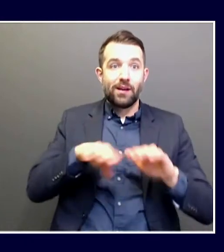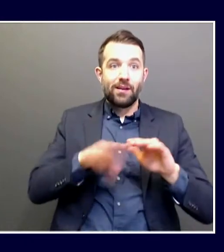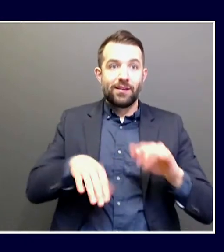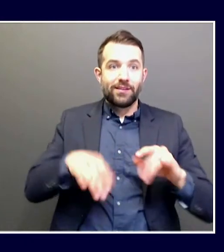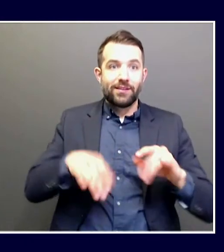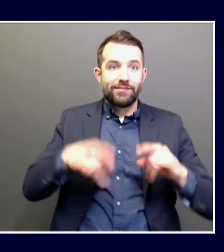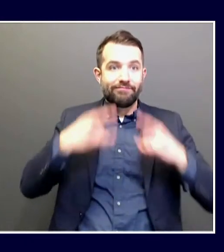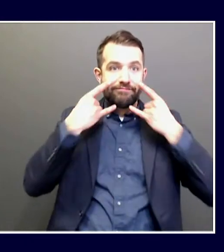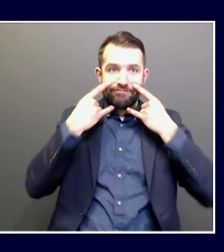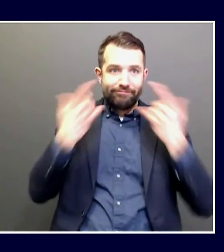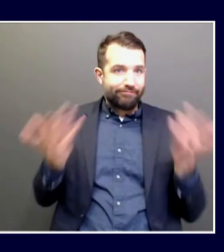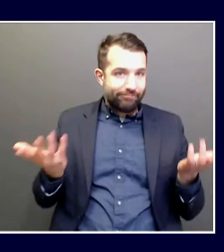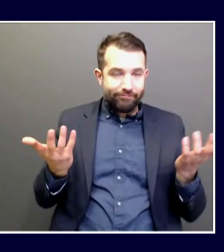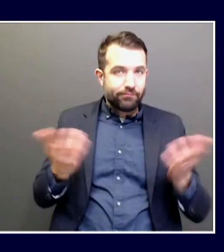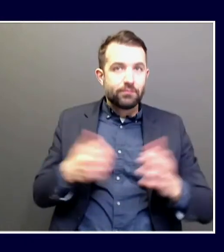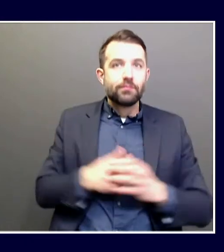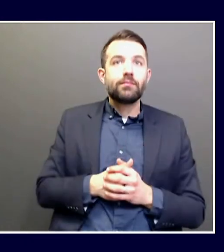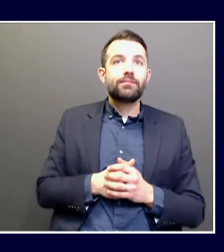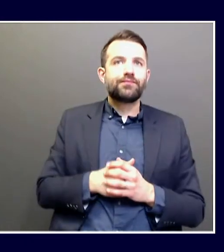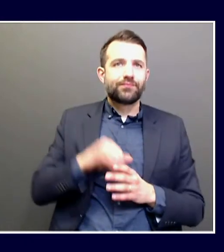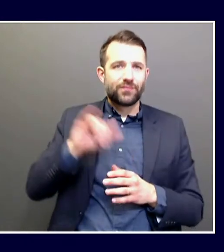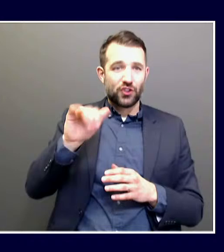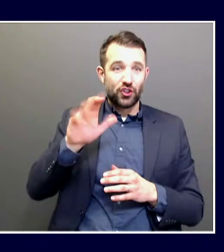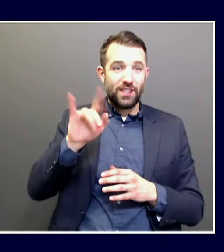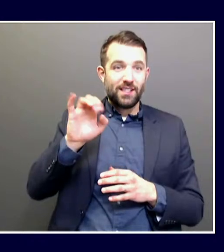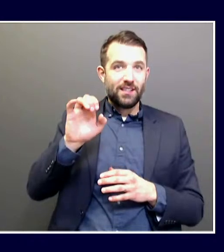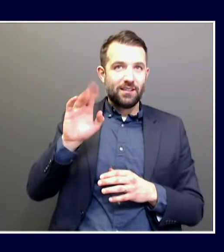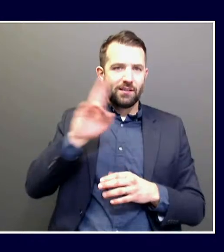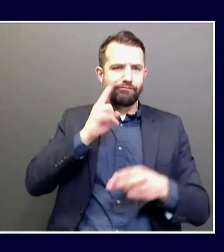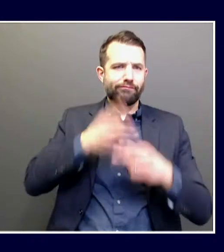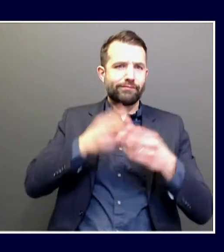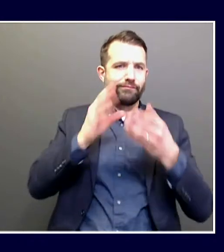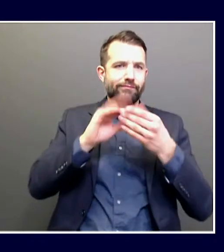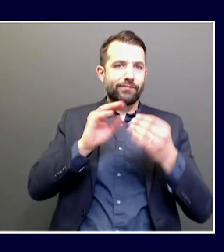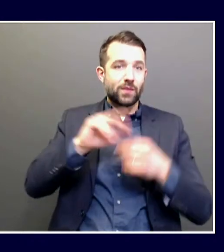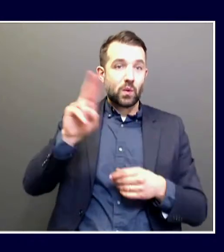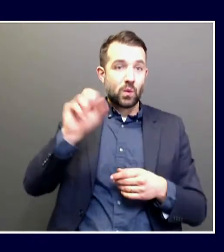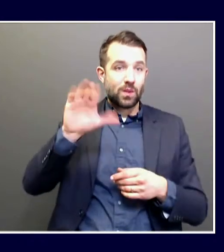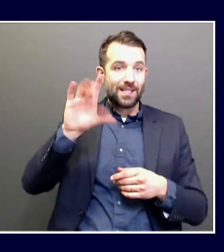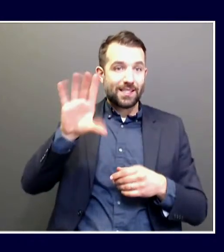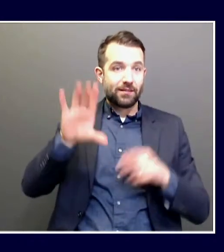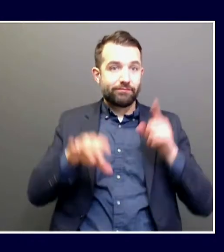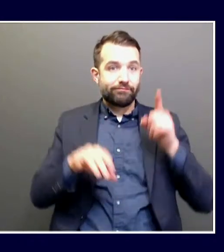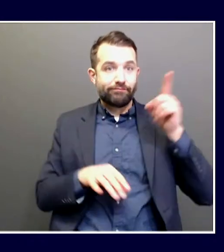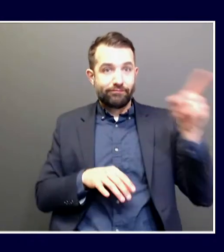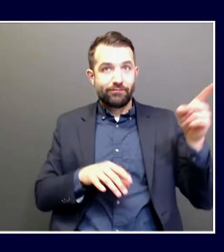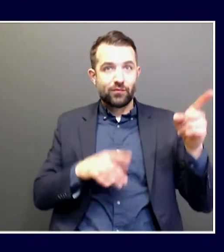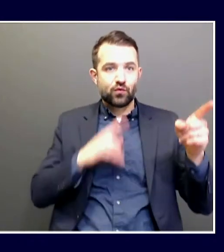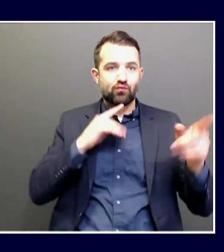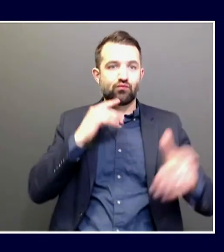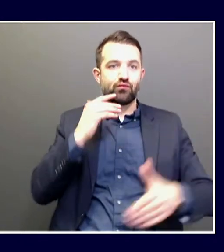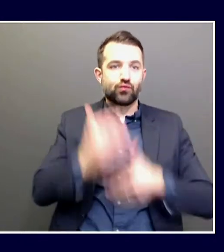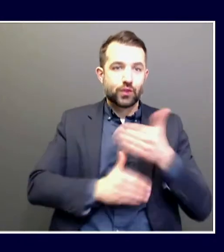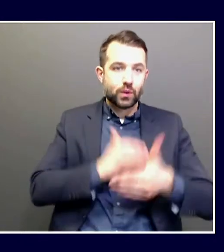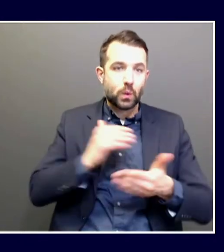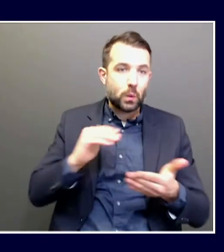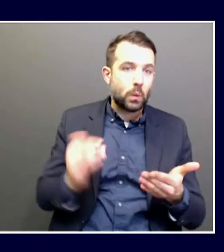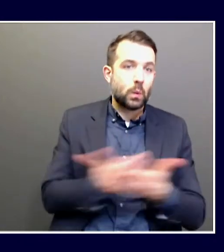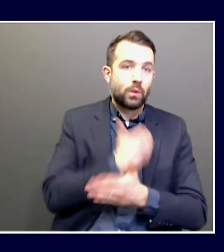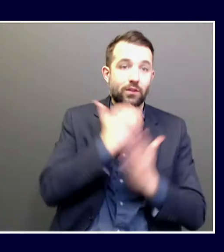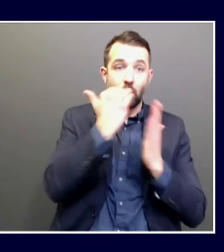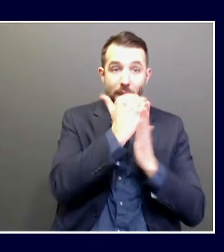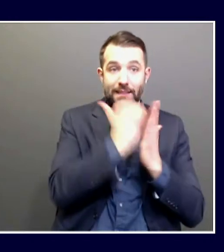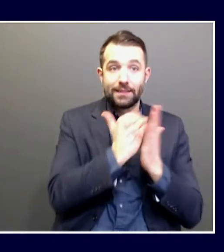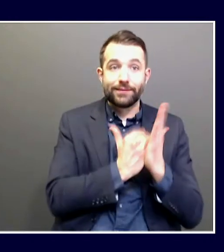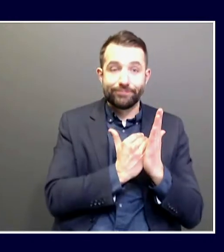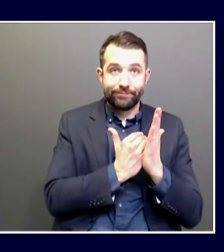is working on new guidelines for those child care settings. So my question to you is, do you know when we should expect those guidelines? And